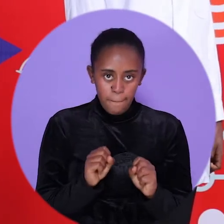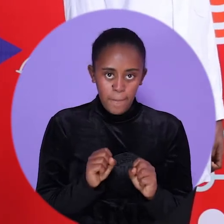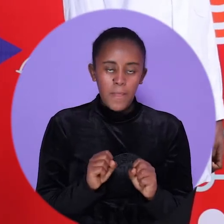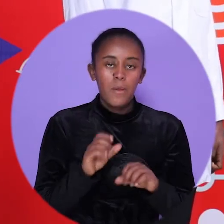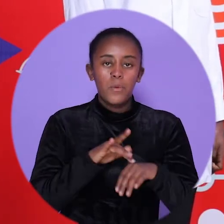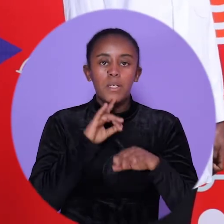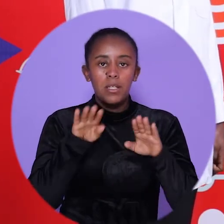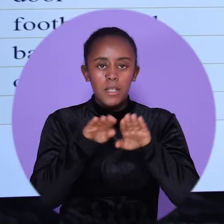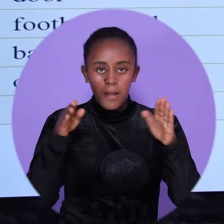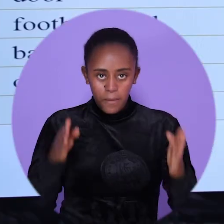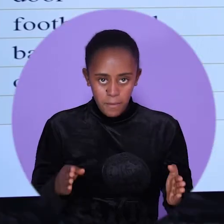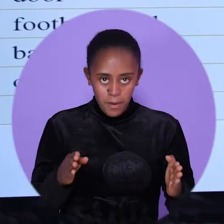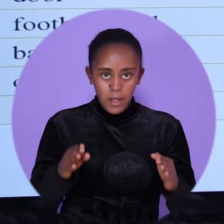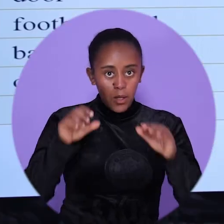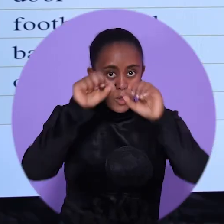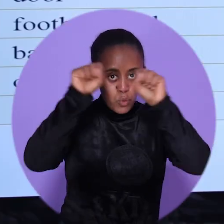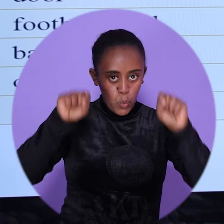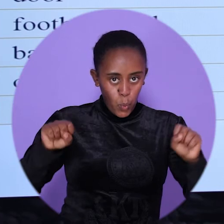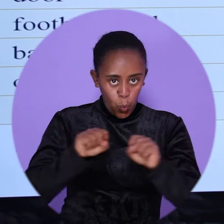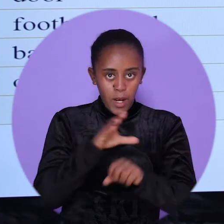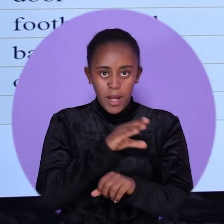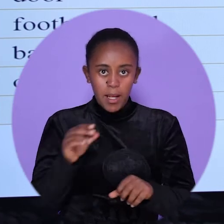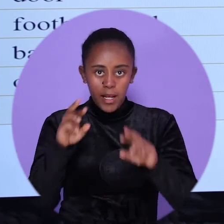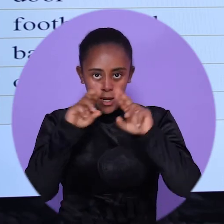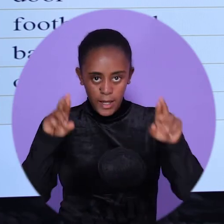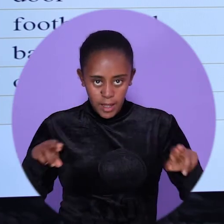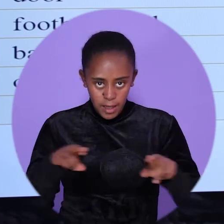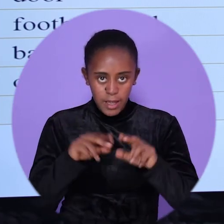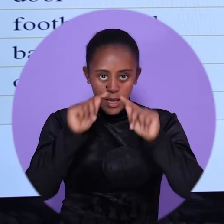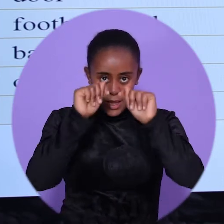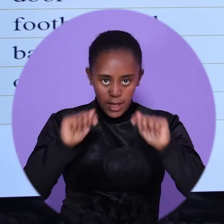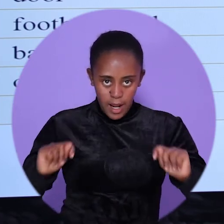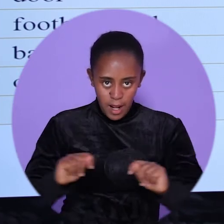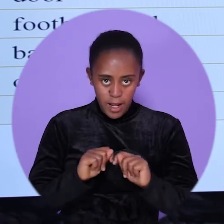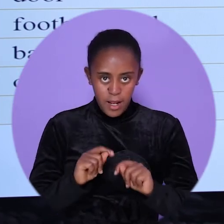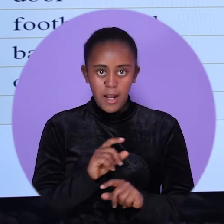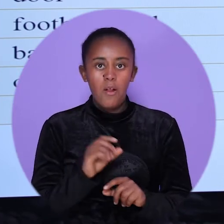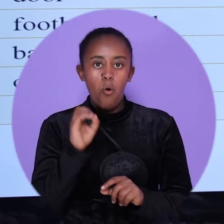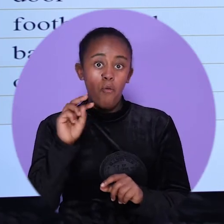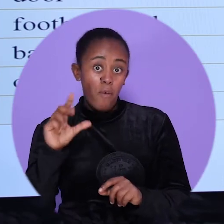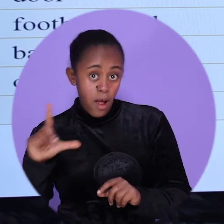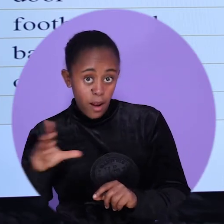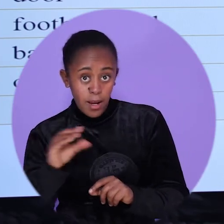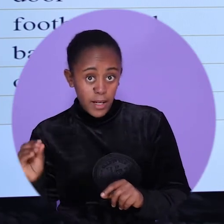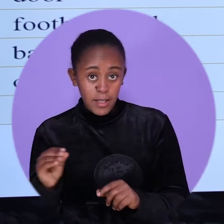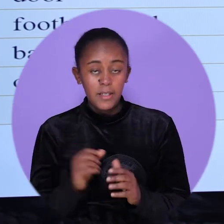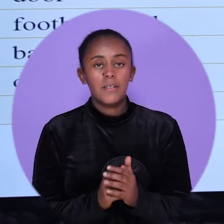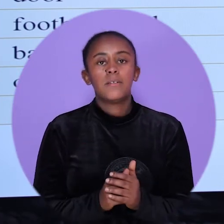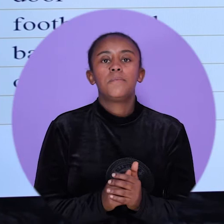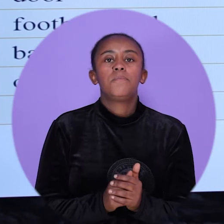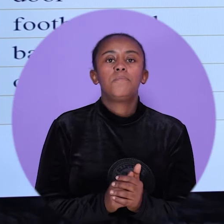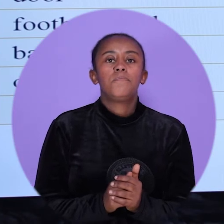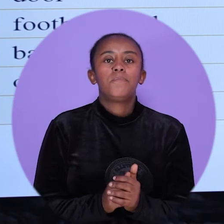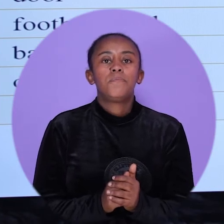table. Square and rectangle. Circle, triangle. Oval and circle. There are different kinds of